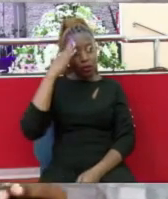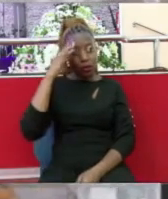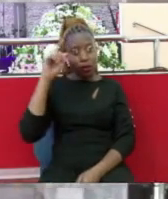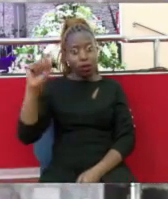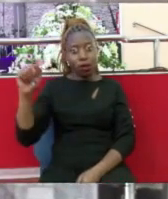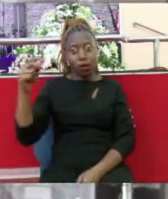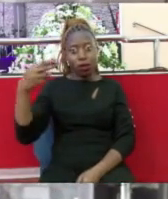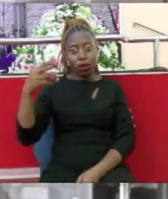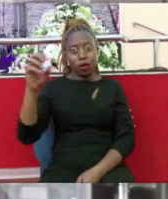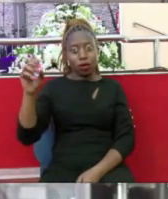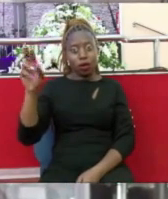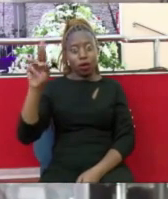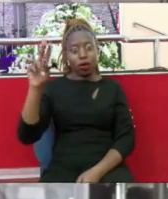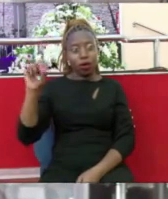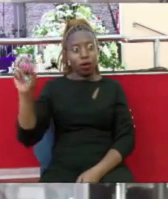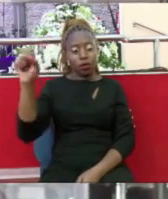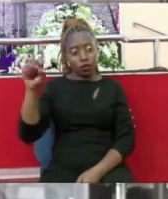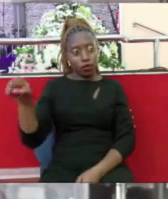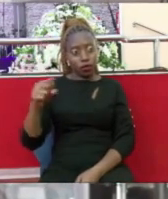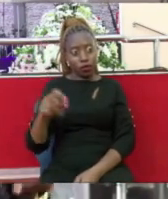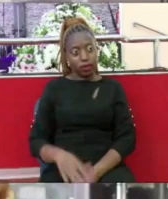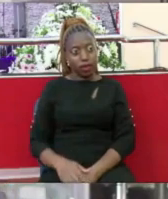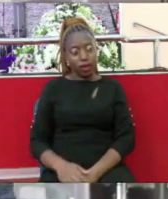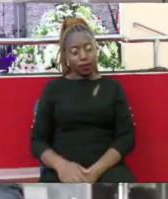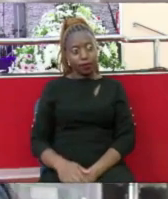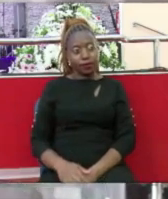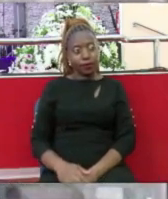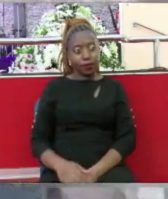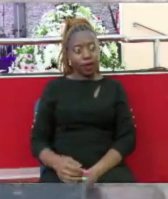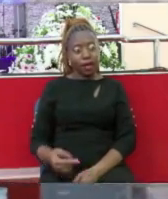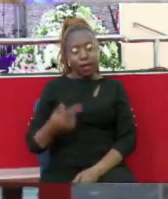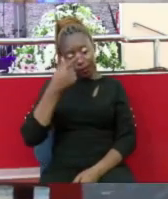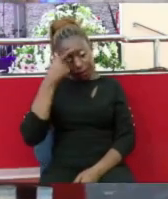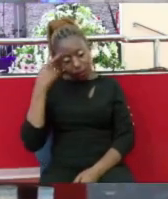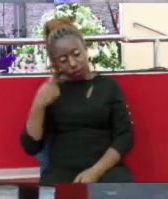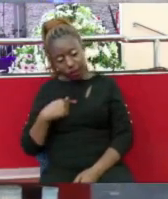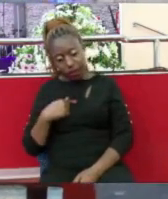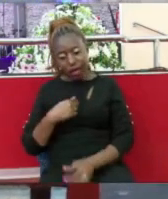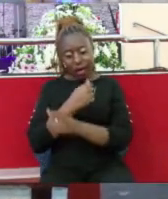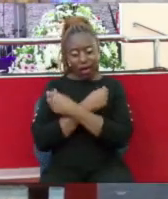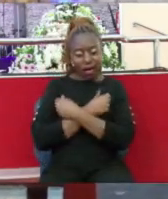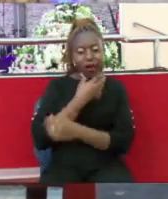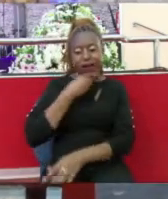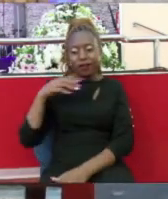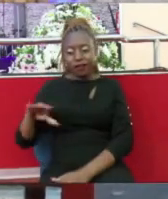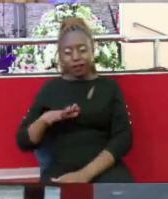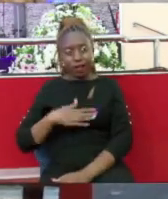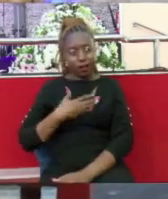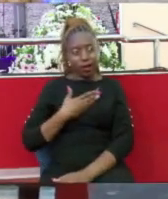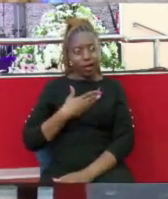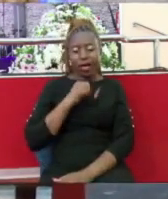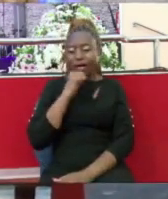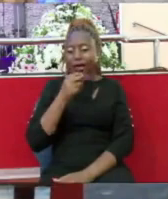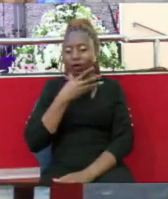for my son. Kwa sababu mnashughulikia sana mtoto. I don't want him to stay without a job. Nasitaki akae bila kazi. It is better I give a bribe so that he gets a